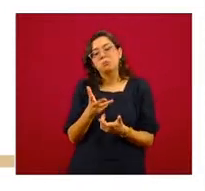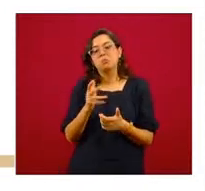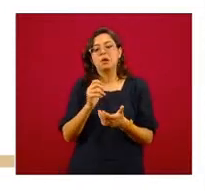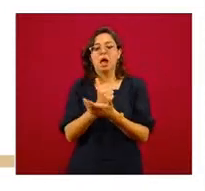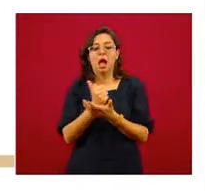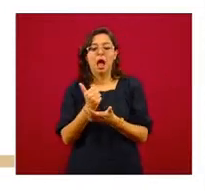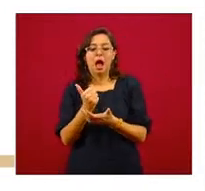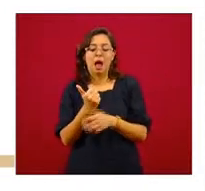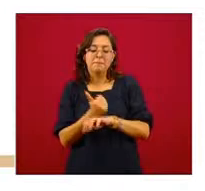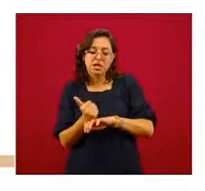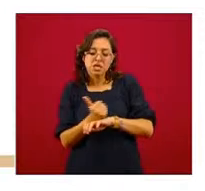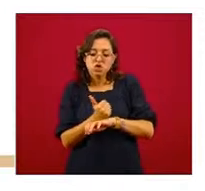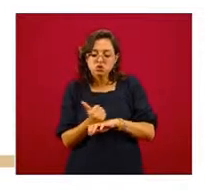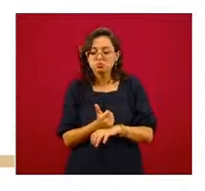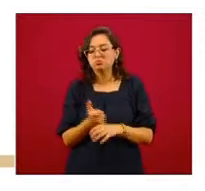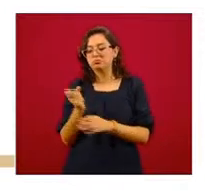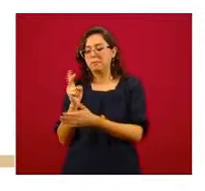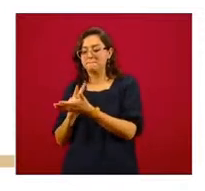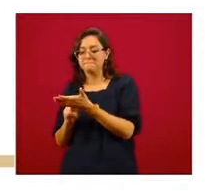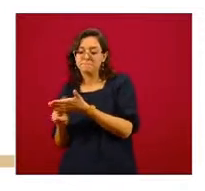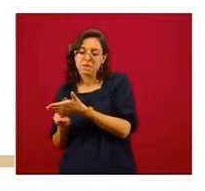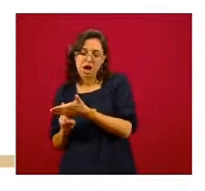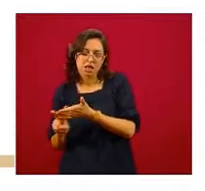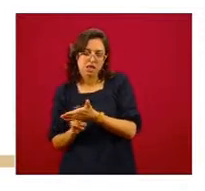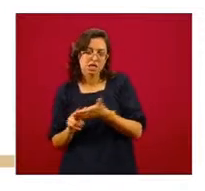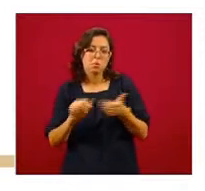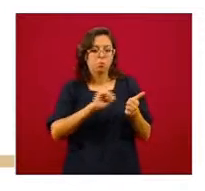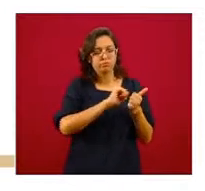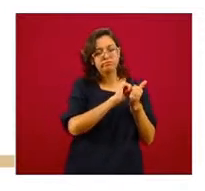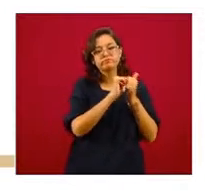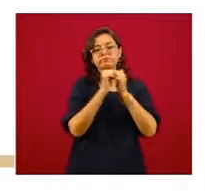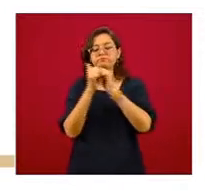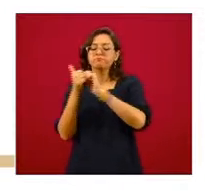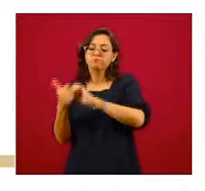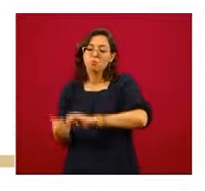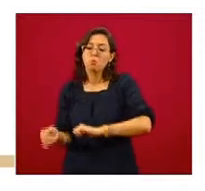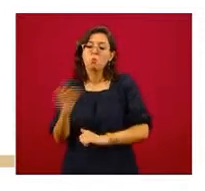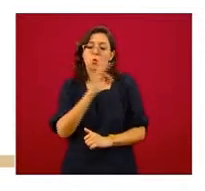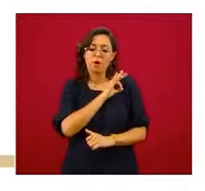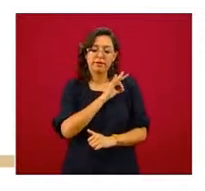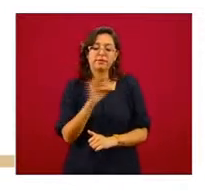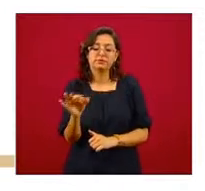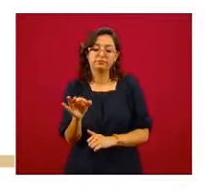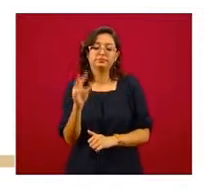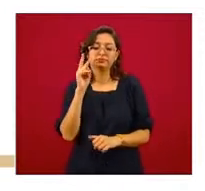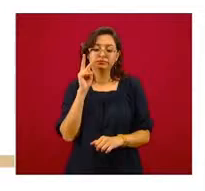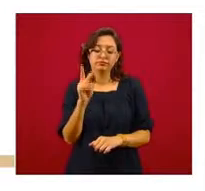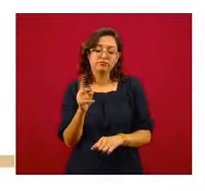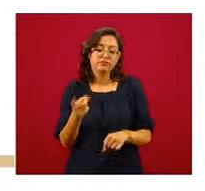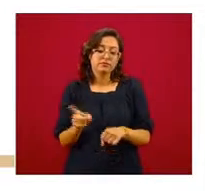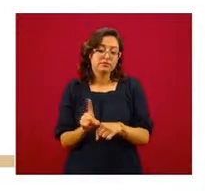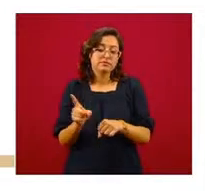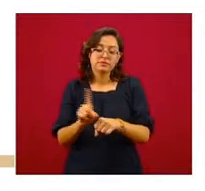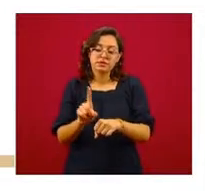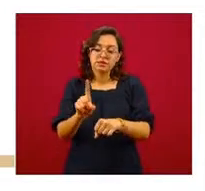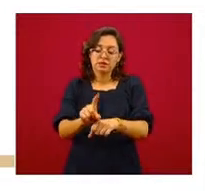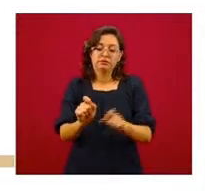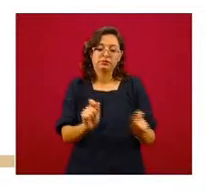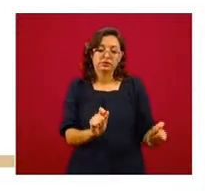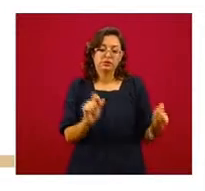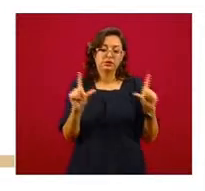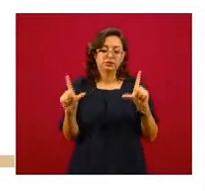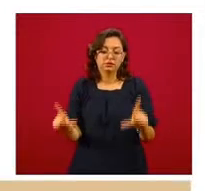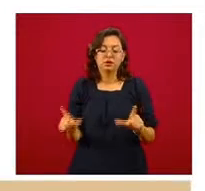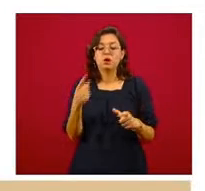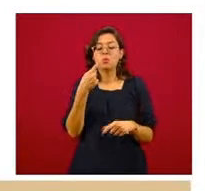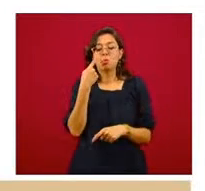light orange and then subsequently to green. This is what you will see in this map. And you can